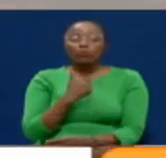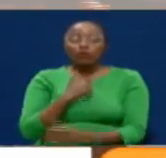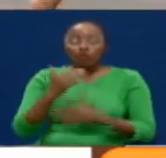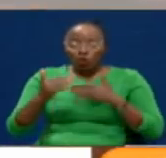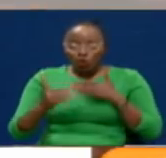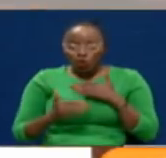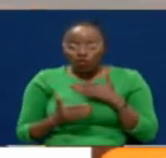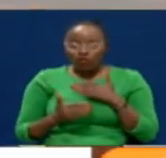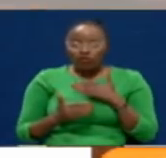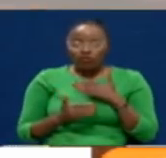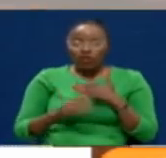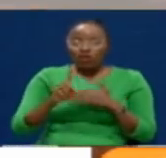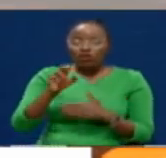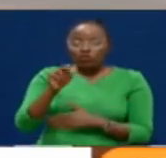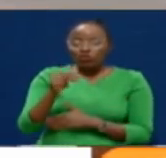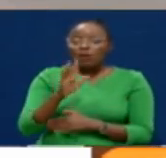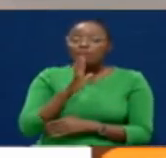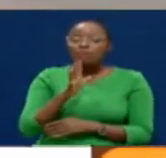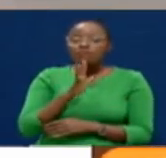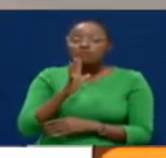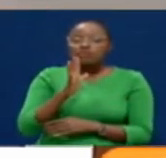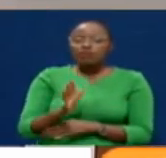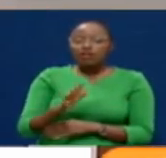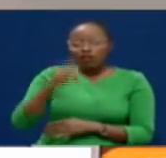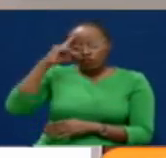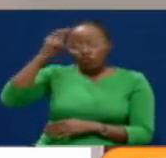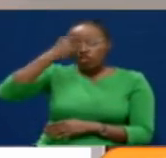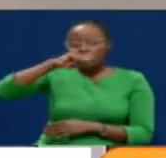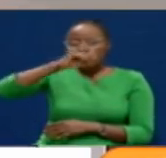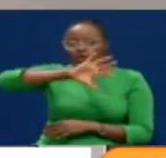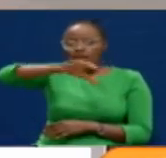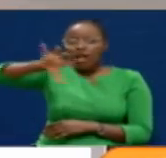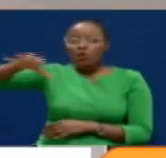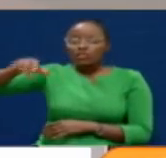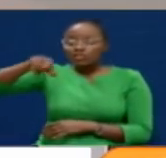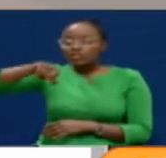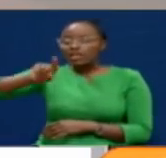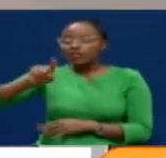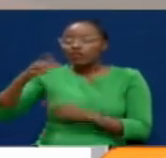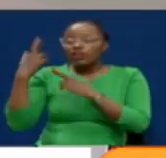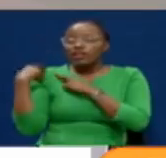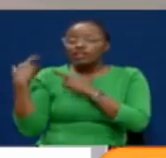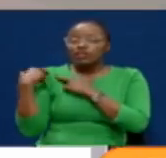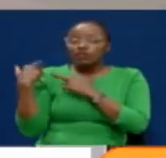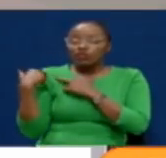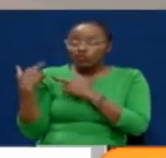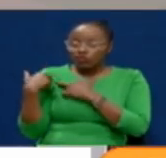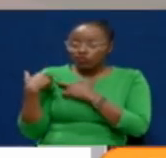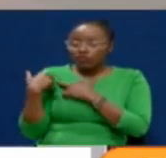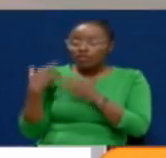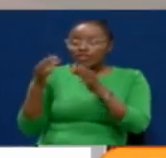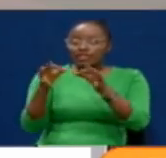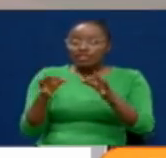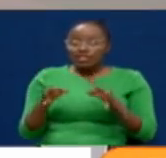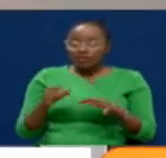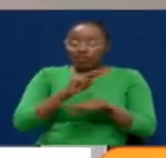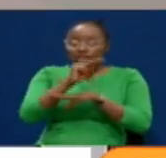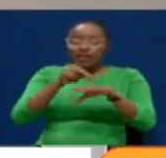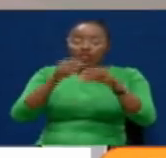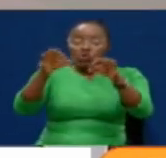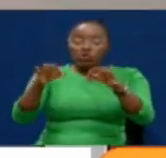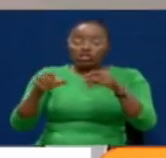Honorable Doto, who is the speaker for Machakos, for Kitui County. He's the one who was in charge of the exemptions at the treasury, at the national